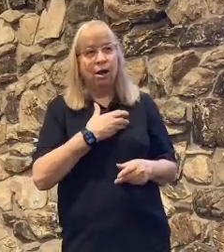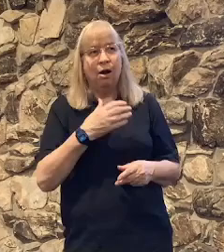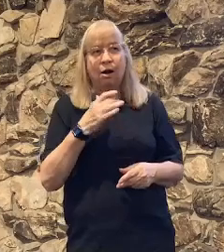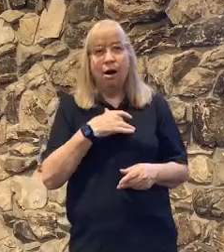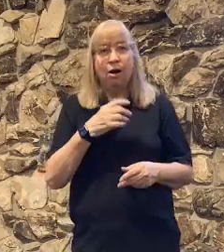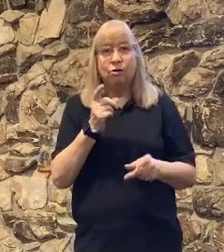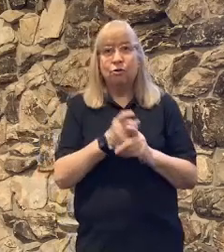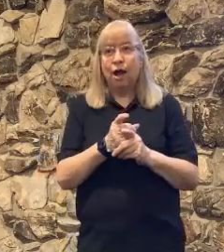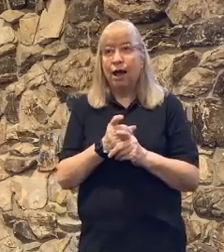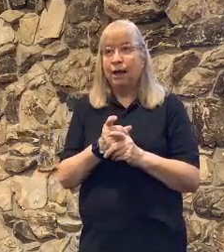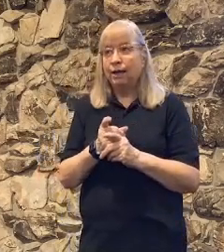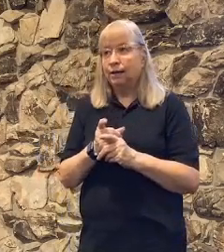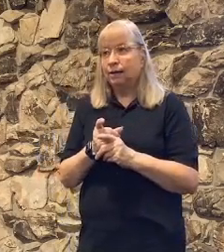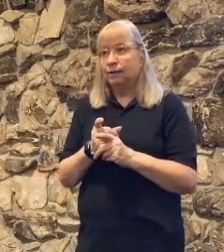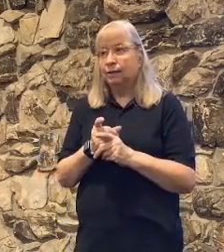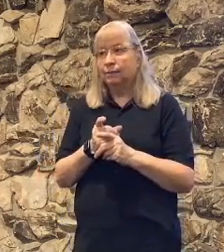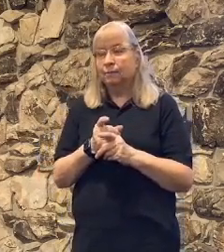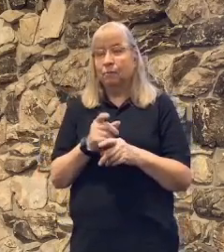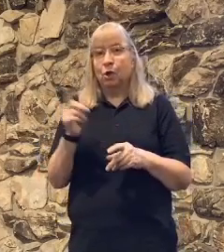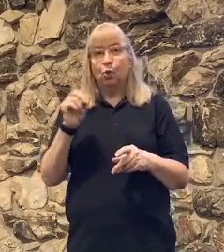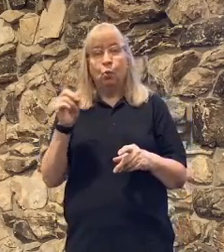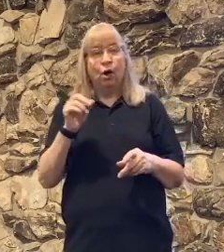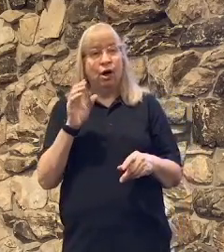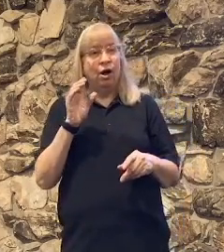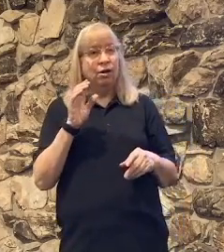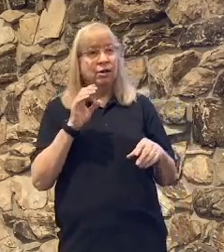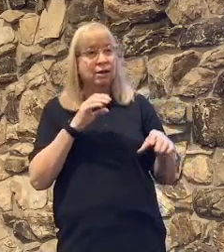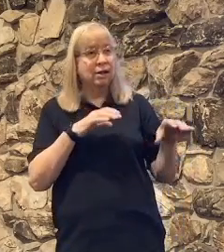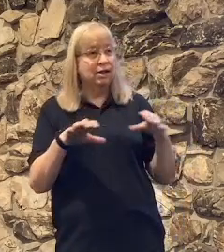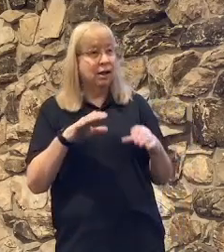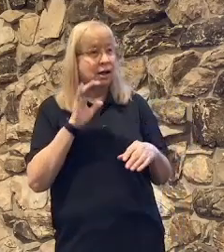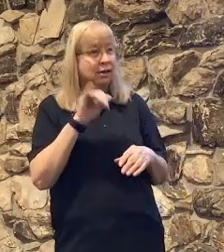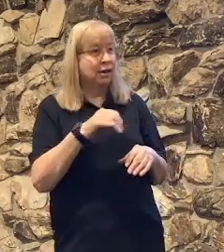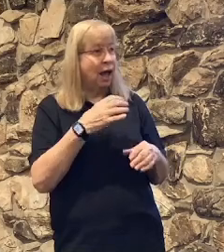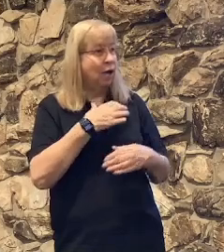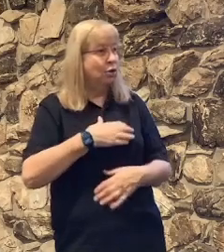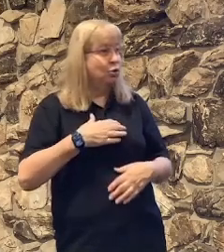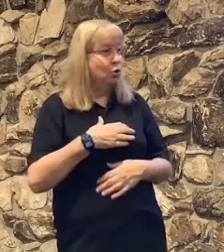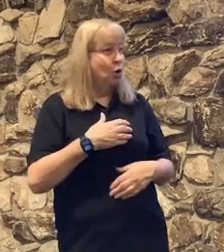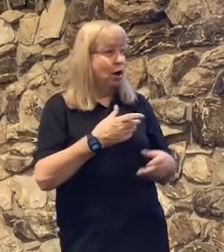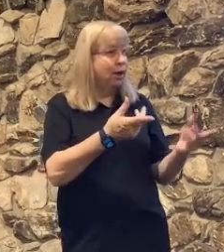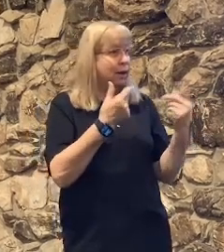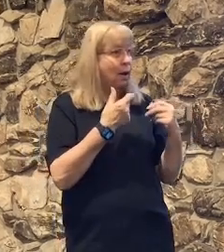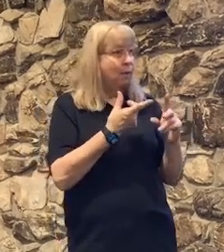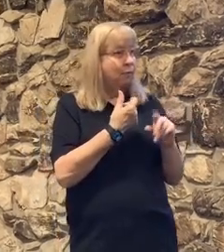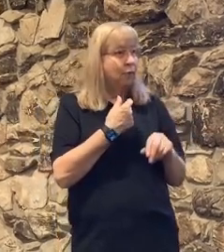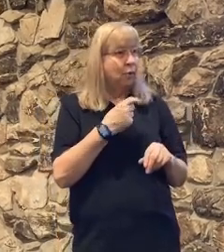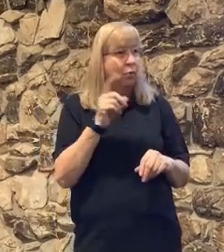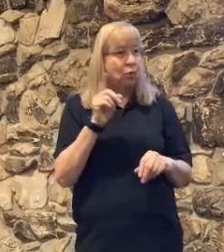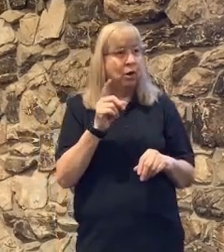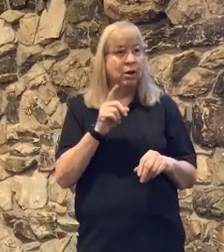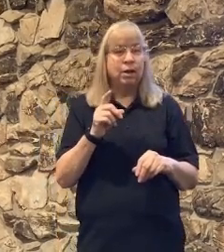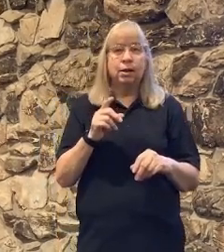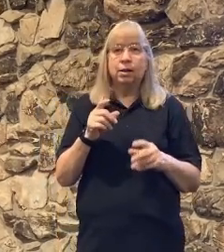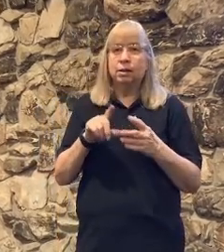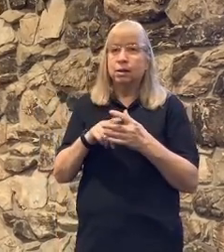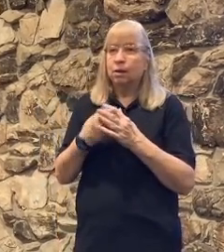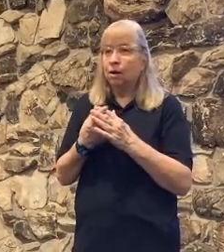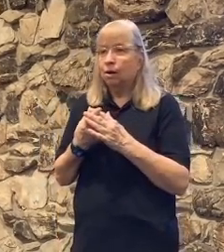Right? Where does that joy come from? Where does it originate?